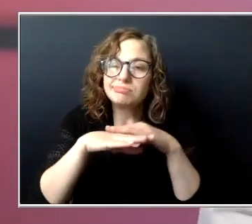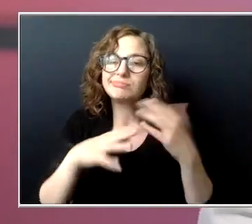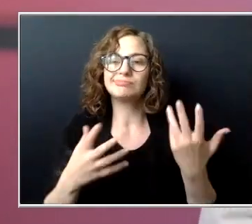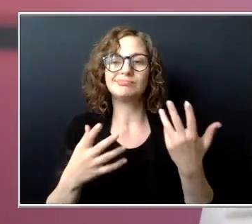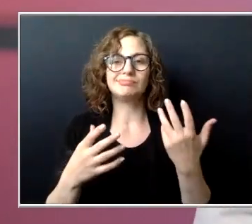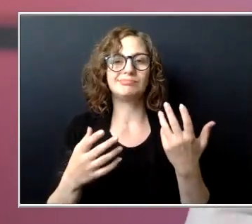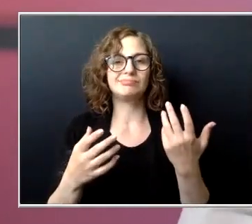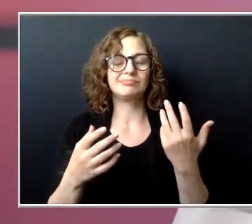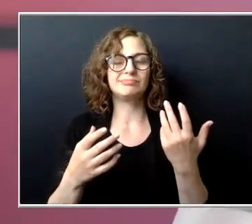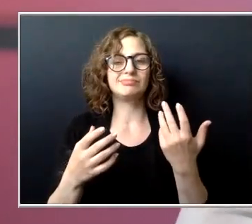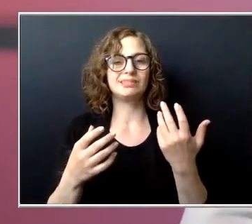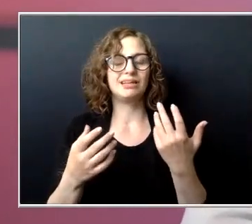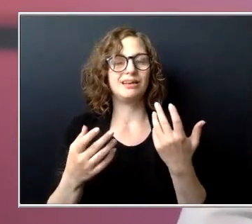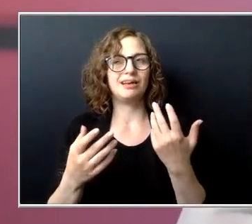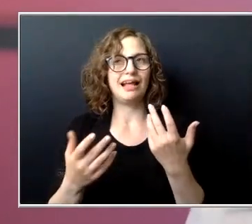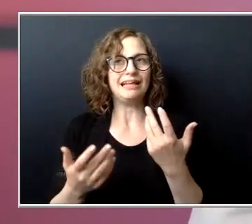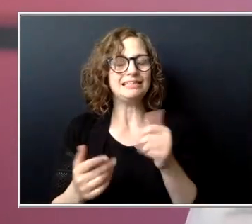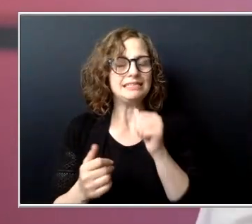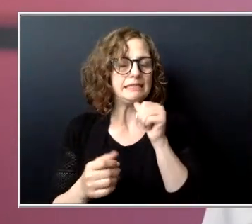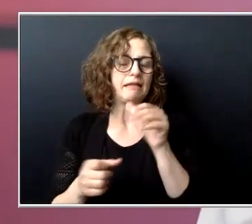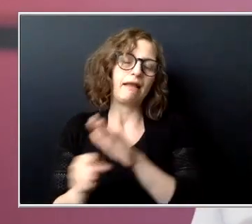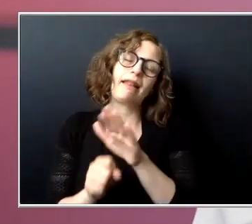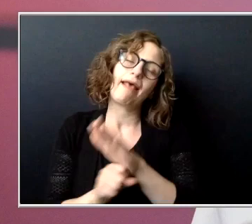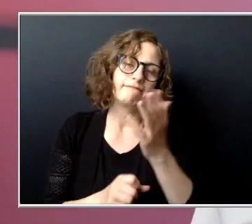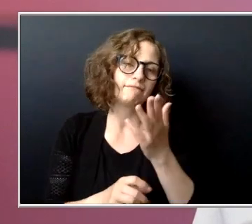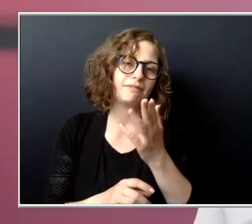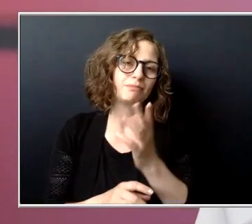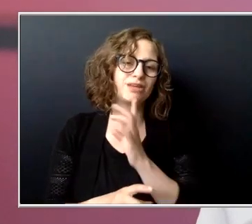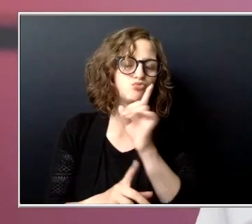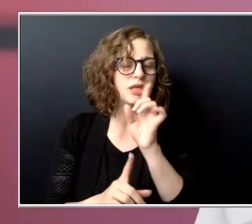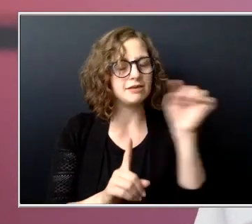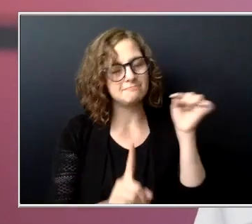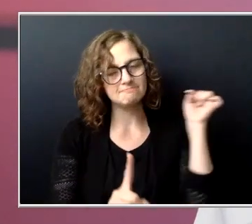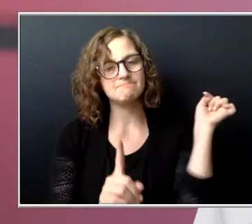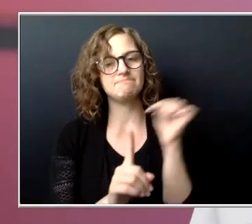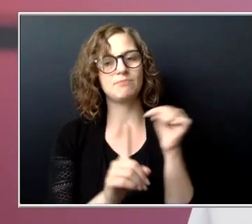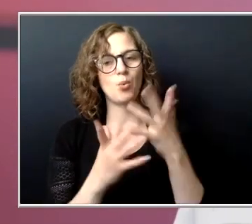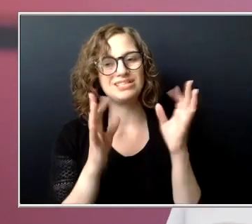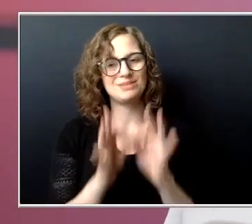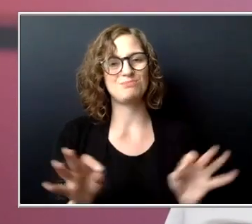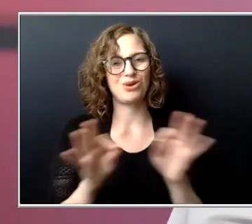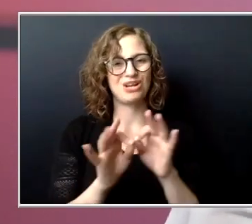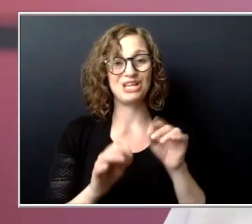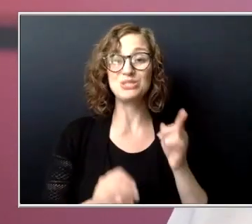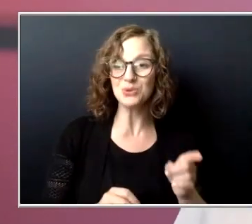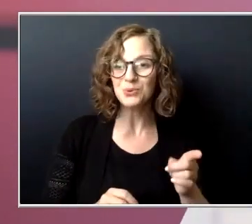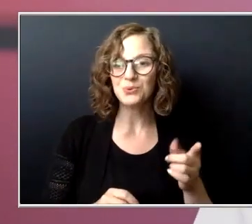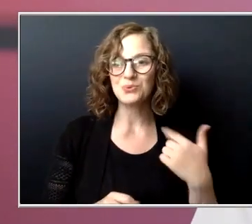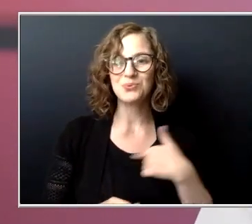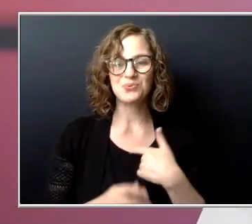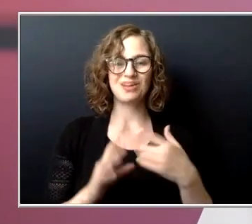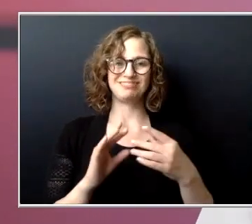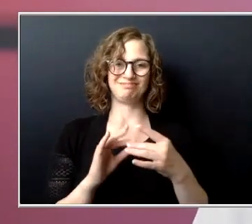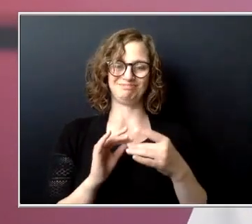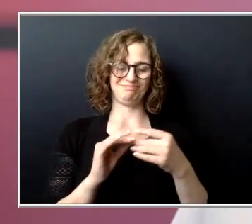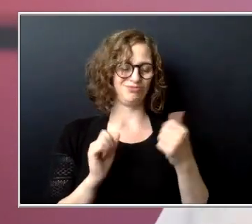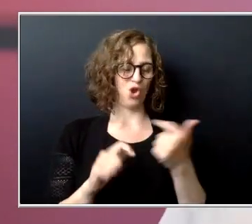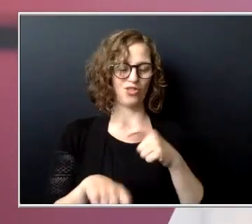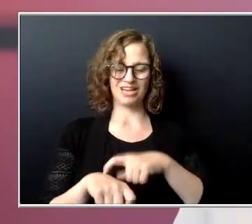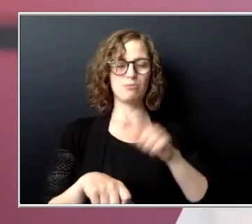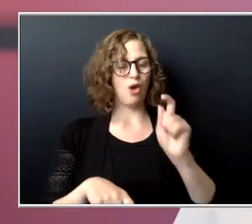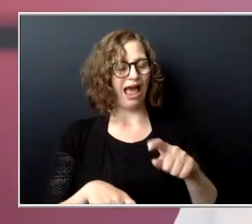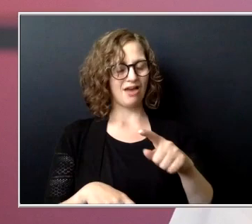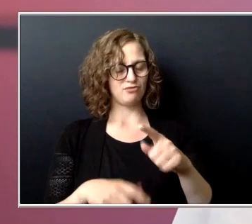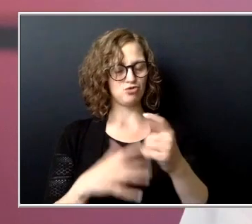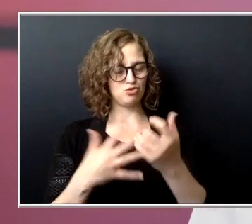get lost, because it really comes back to you. And we talk about that all the time, Alexis, how you have to put yourself first, and you have to make good decisions for yourself and